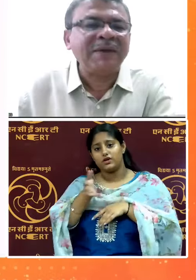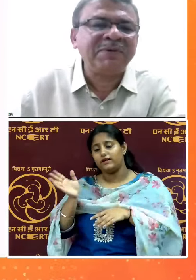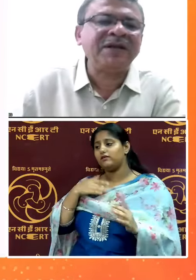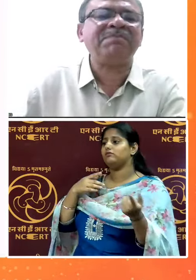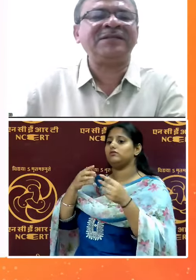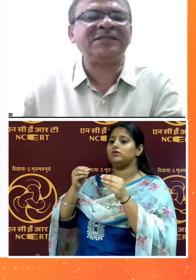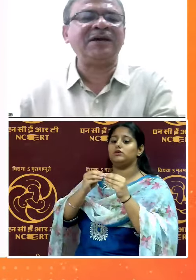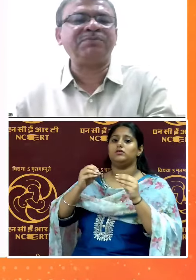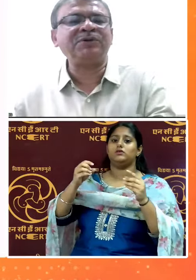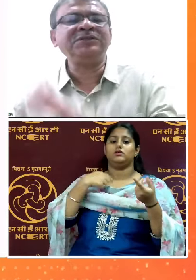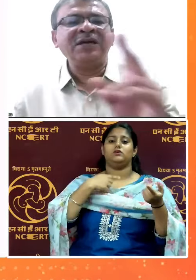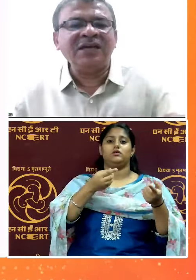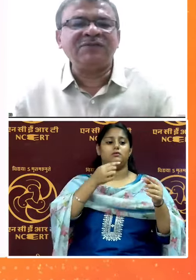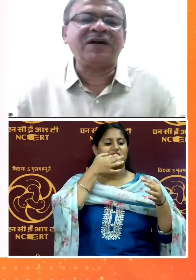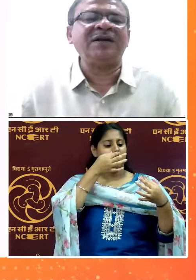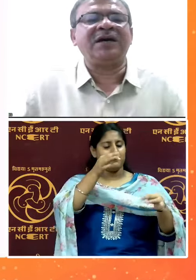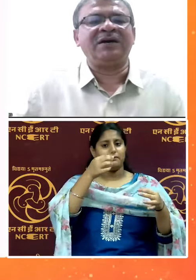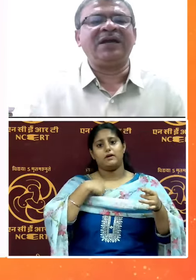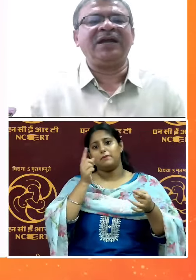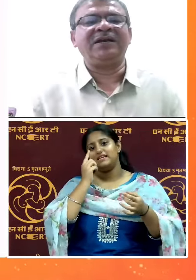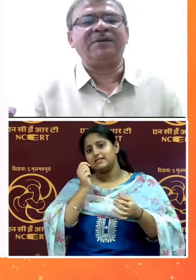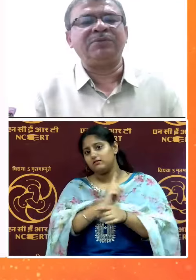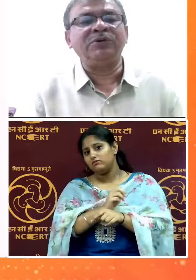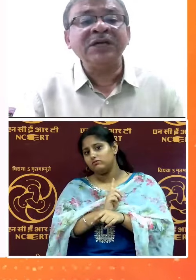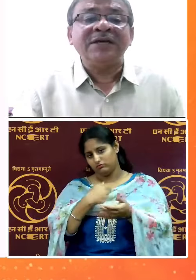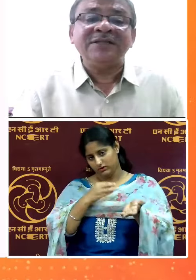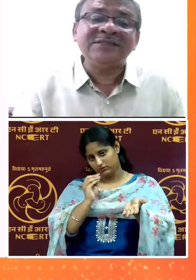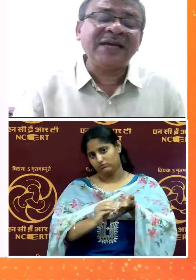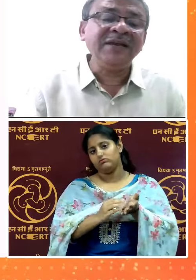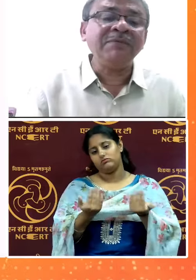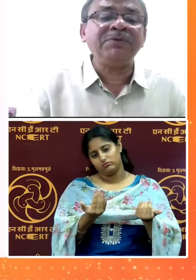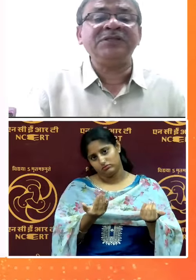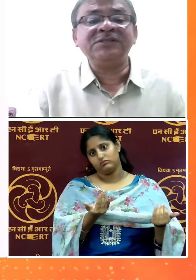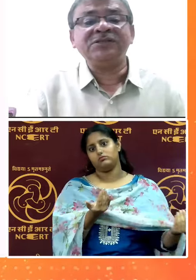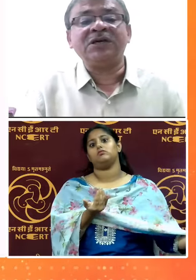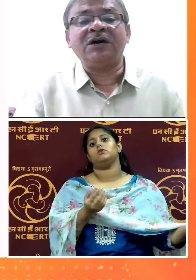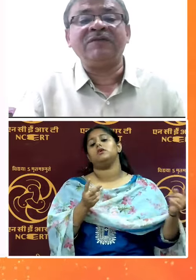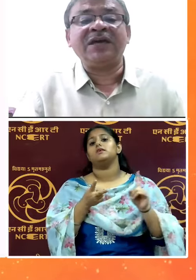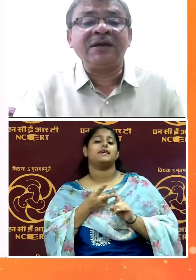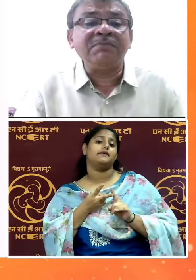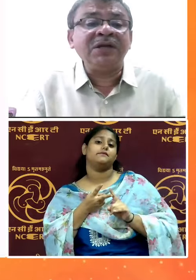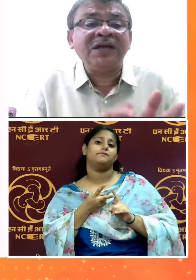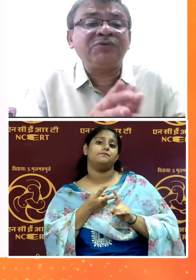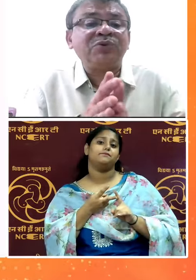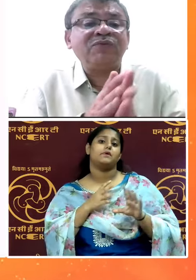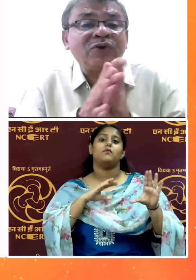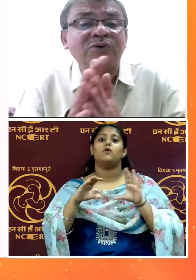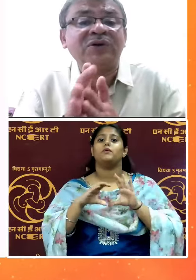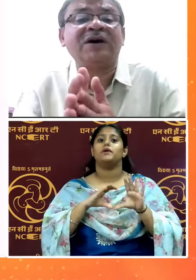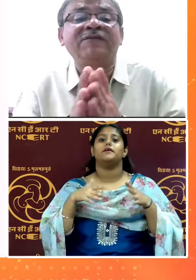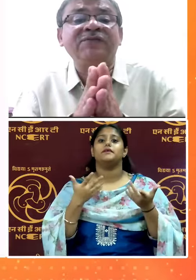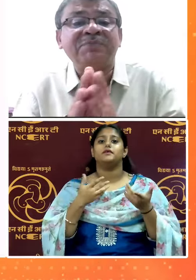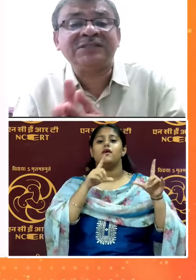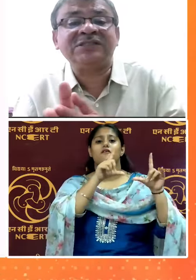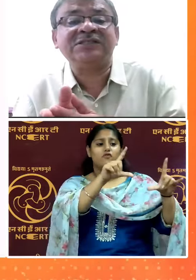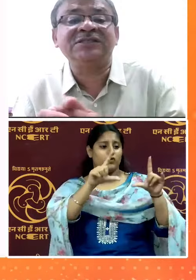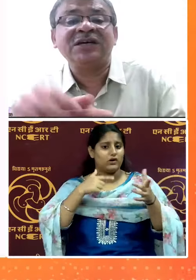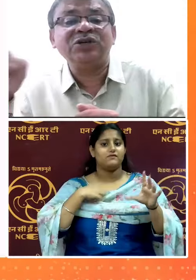So paper and pencil approach is one aided approach. The second approach is we can communicate through